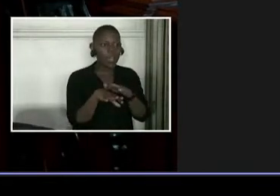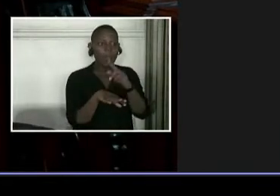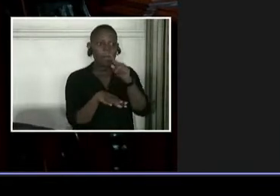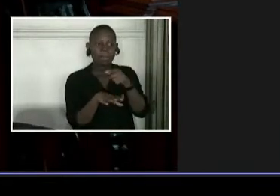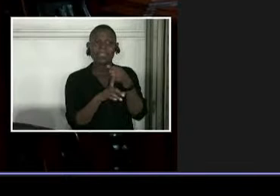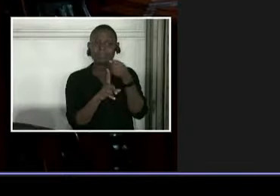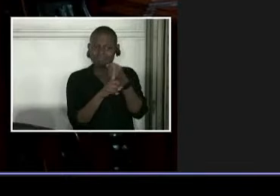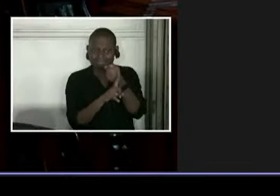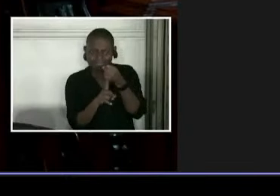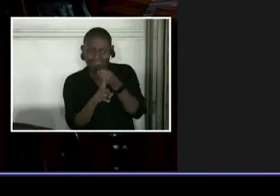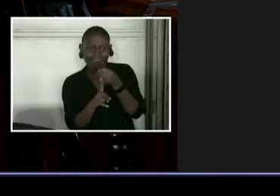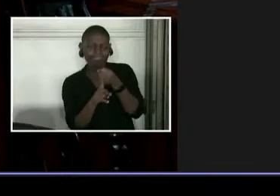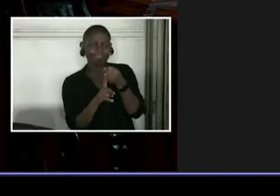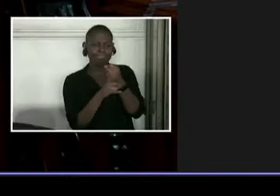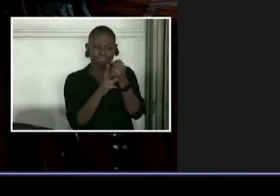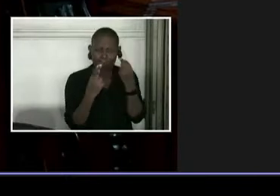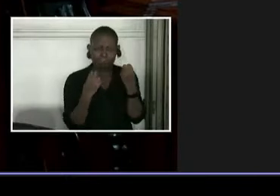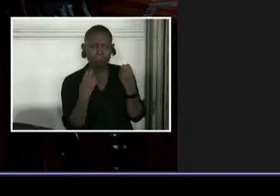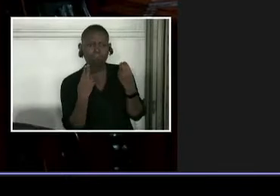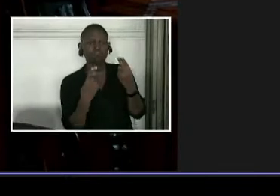peoples,